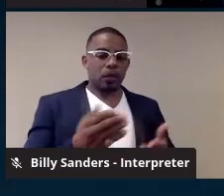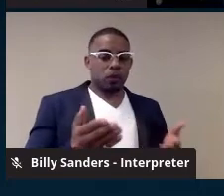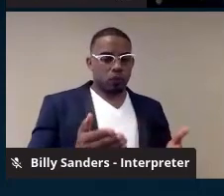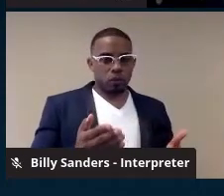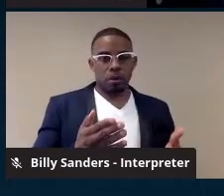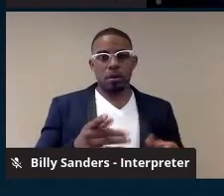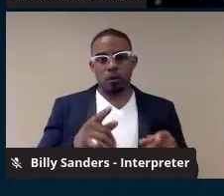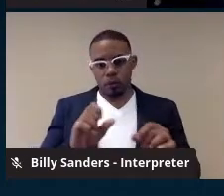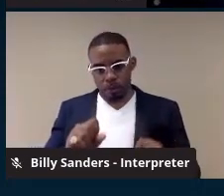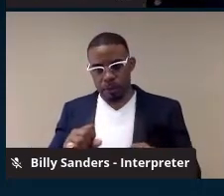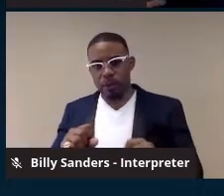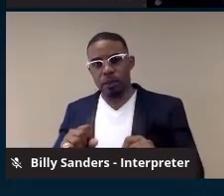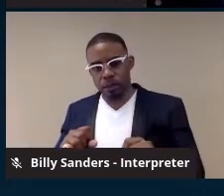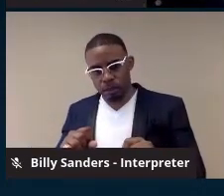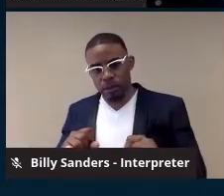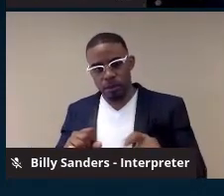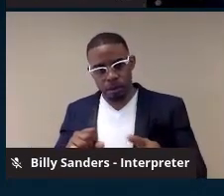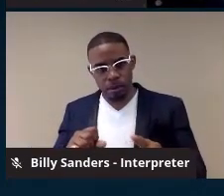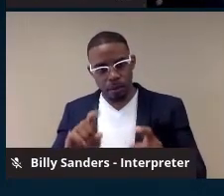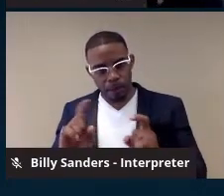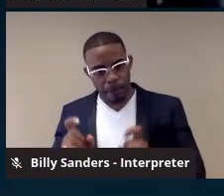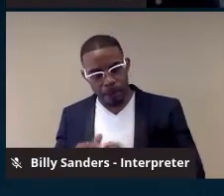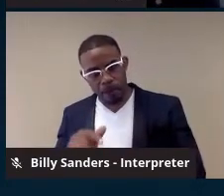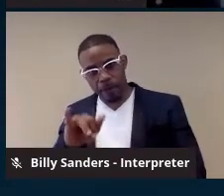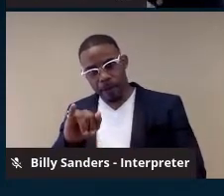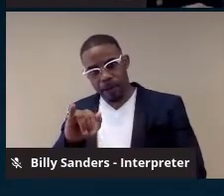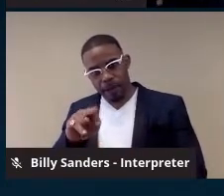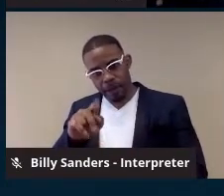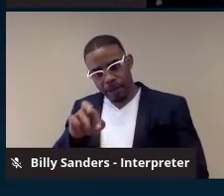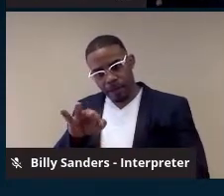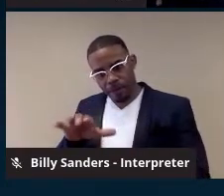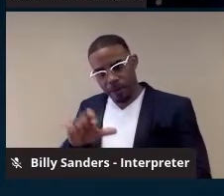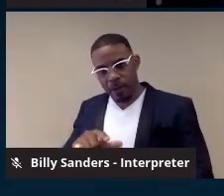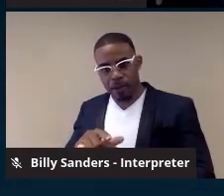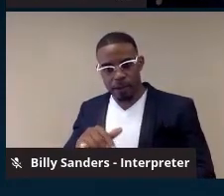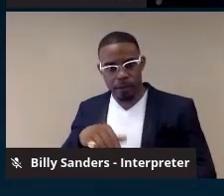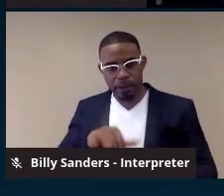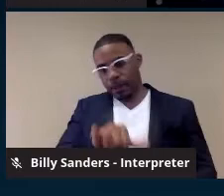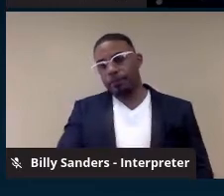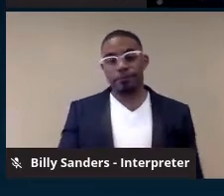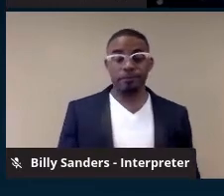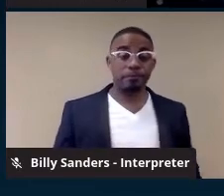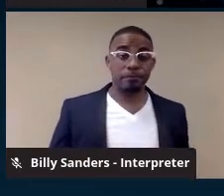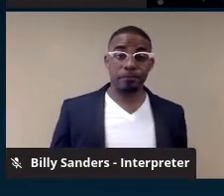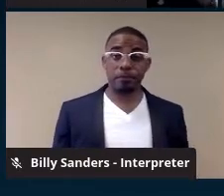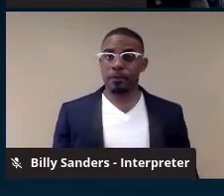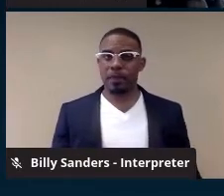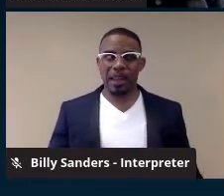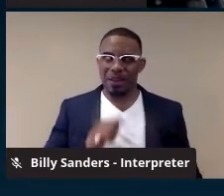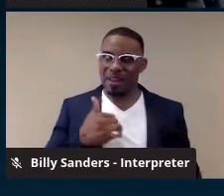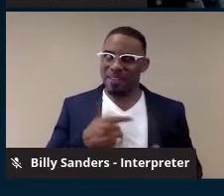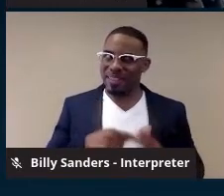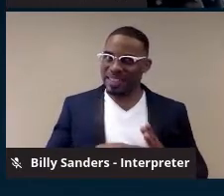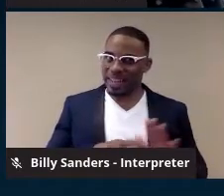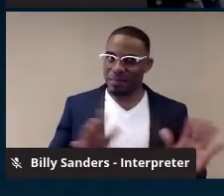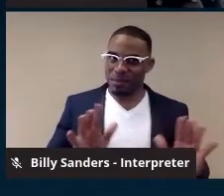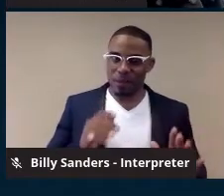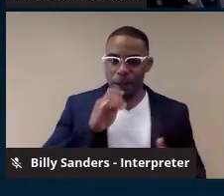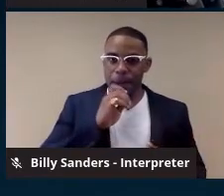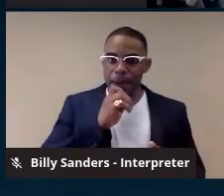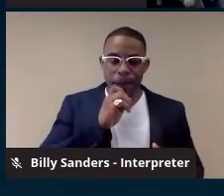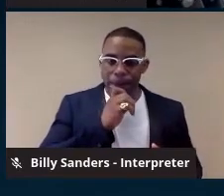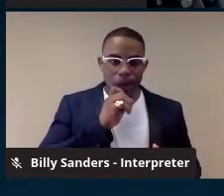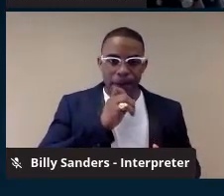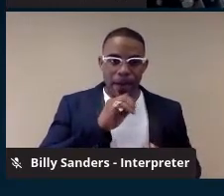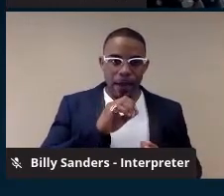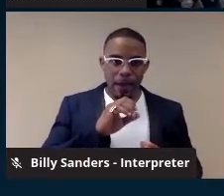in, and you can map from your interface and your service in here. But I don't have an example of a custom